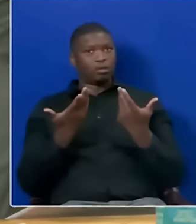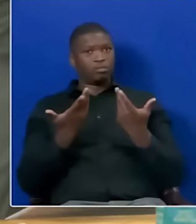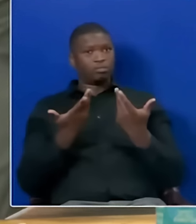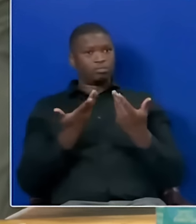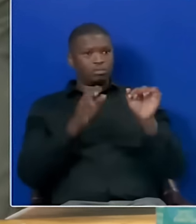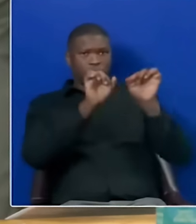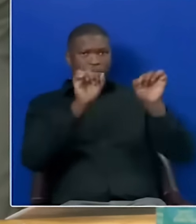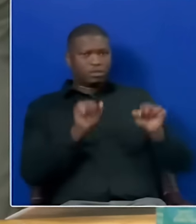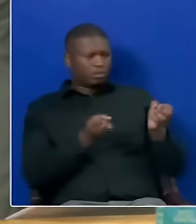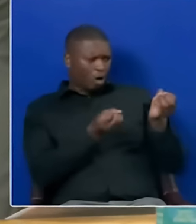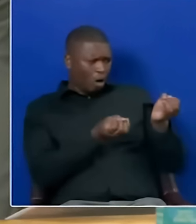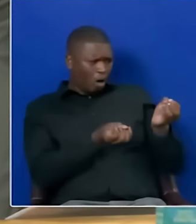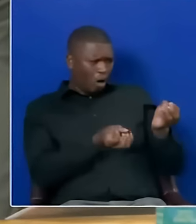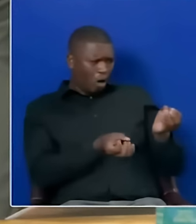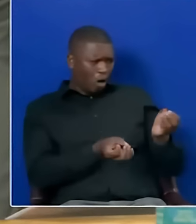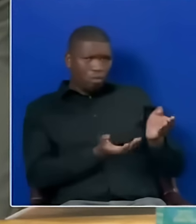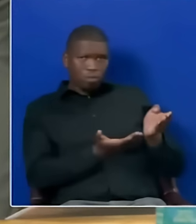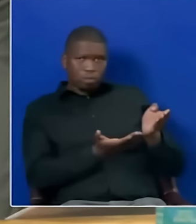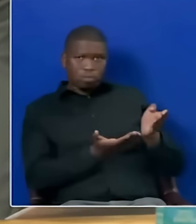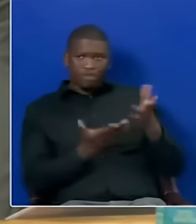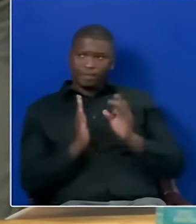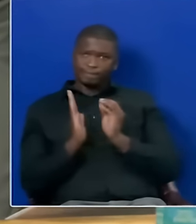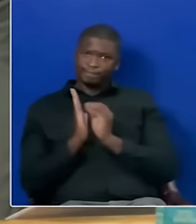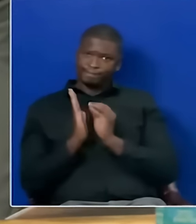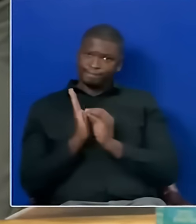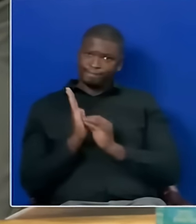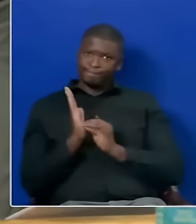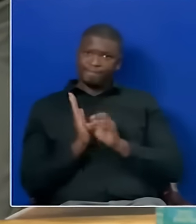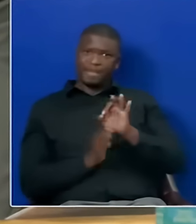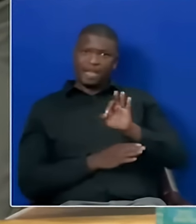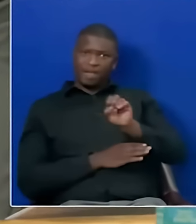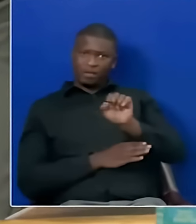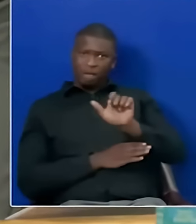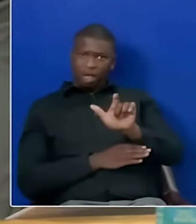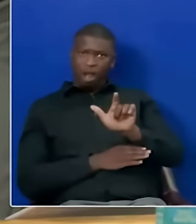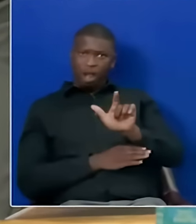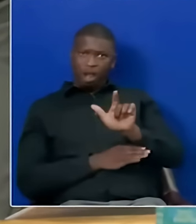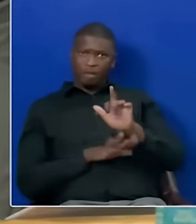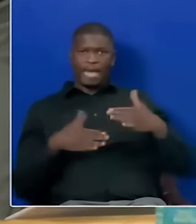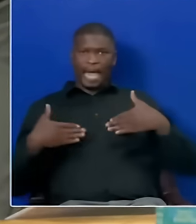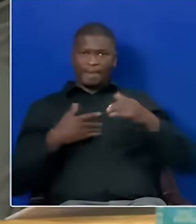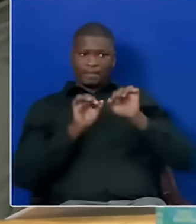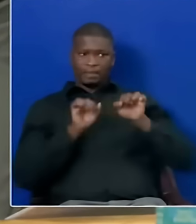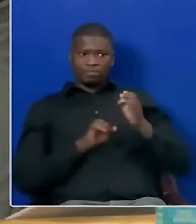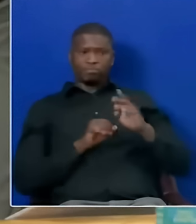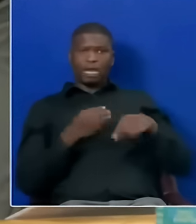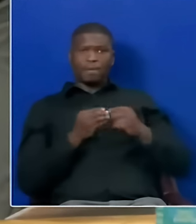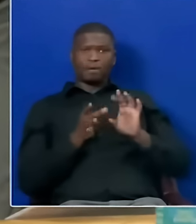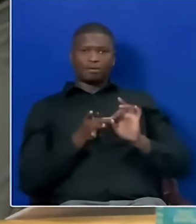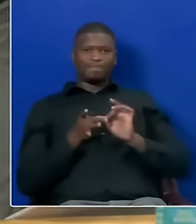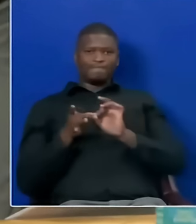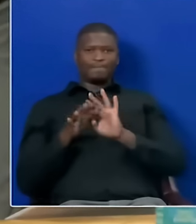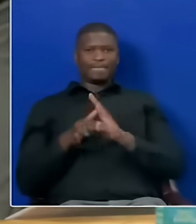that are recorded on the FSL admin system regarding the Bramley and Vereeniging cases in